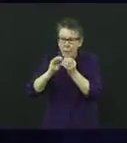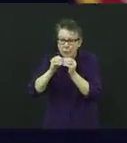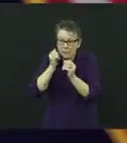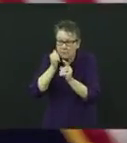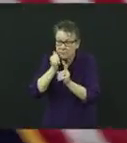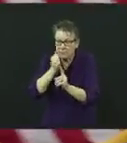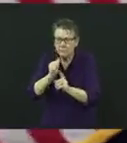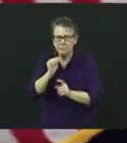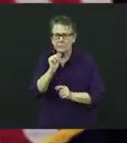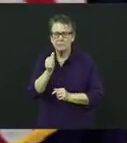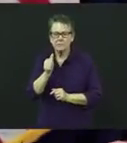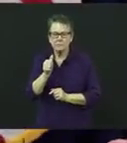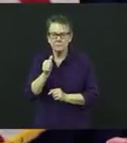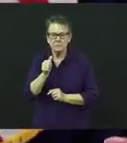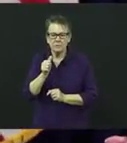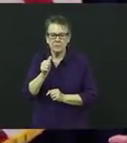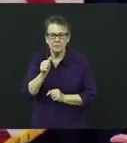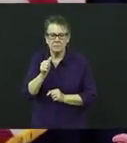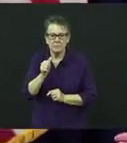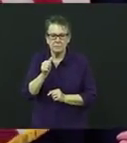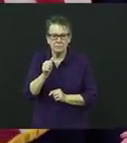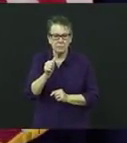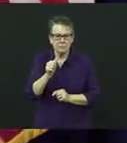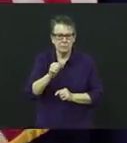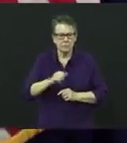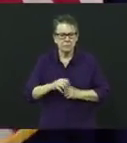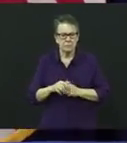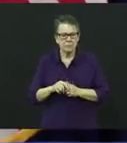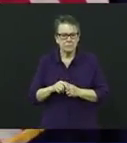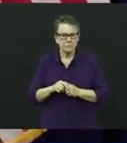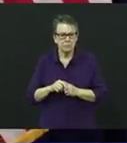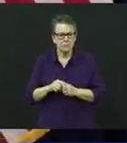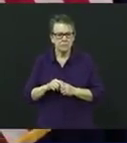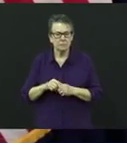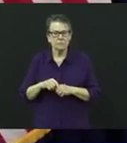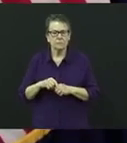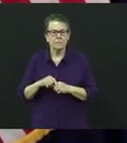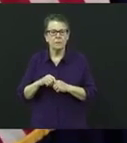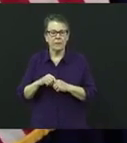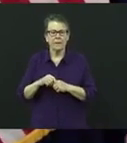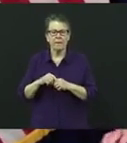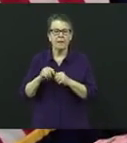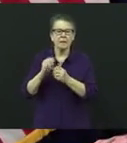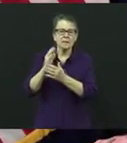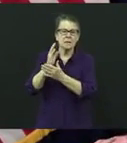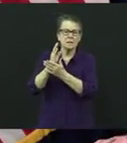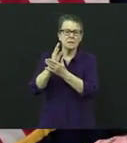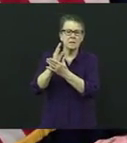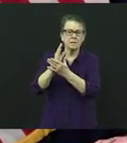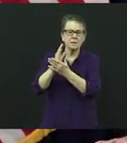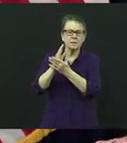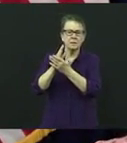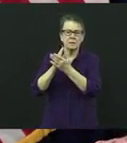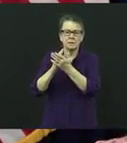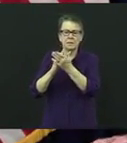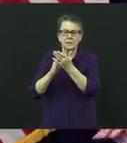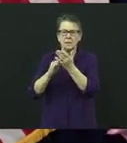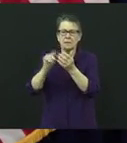there are certain places that are obviously hotspots in the terms of the hospital community. Holy Name has been one that's been on the cover of